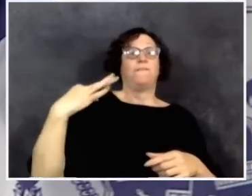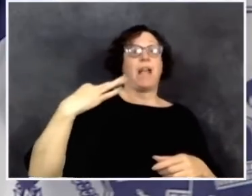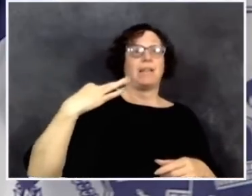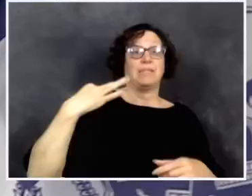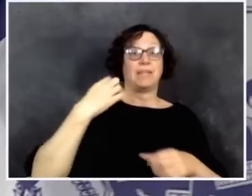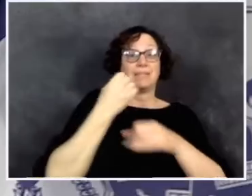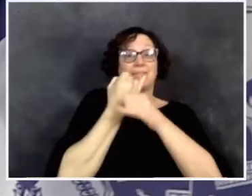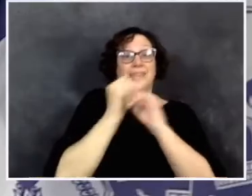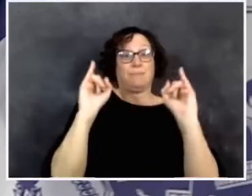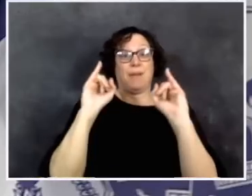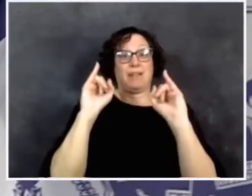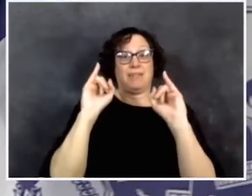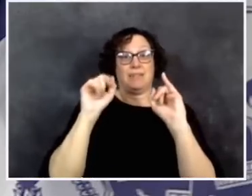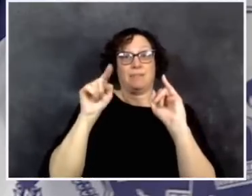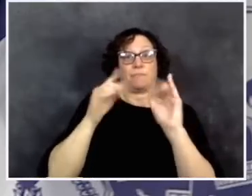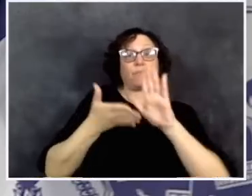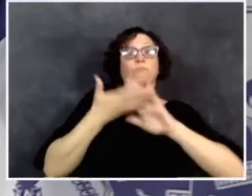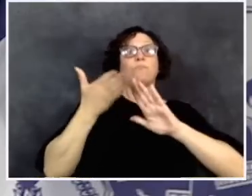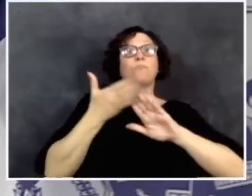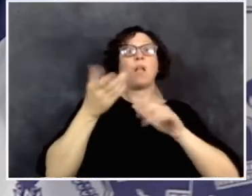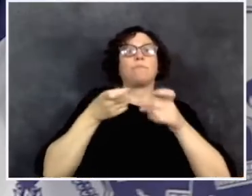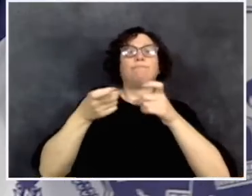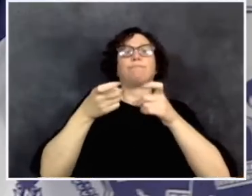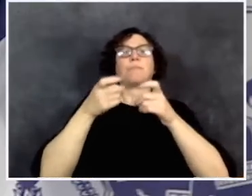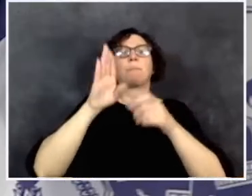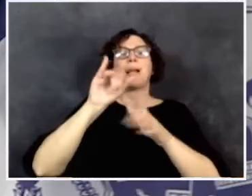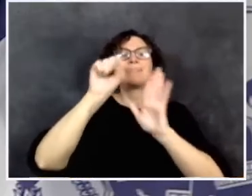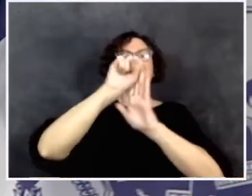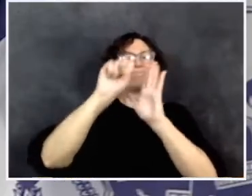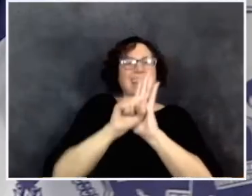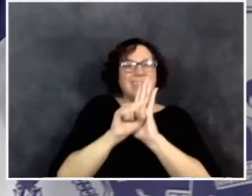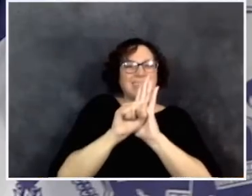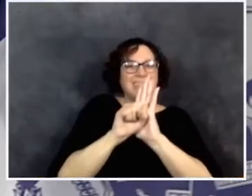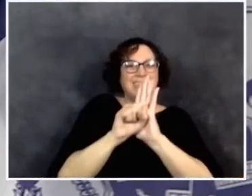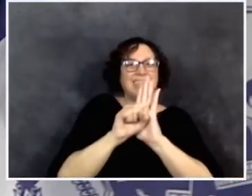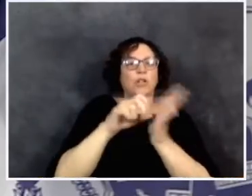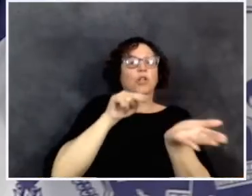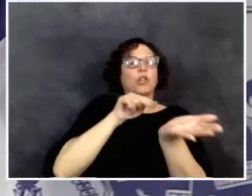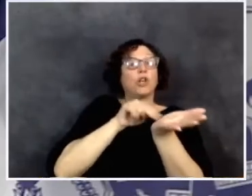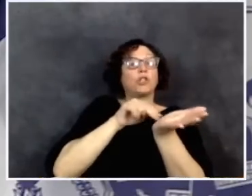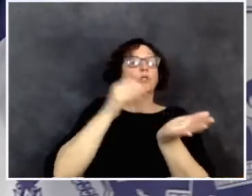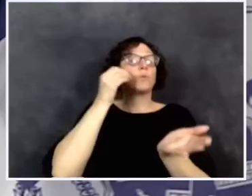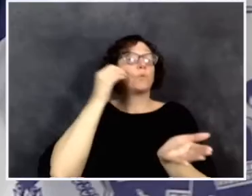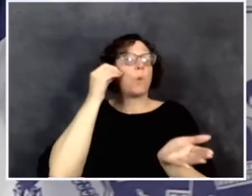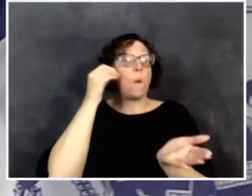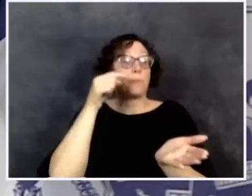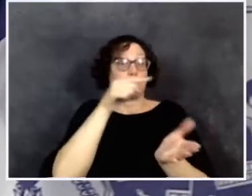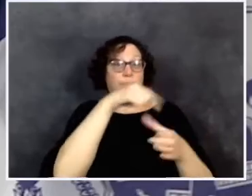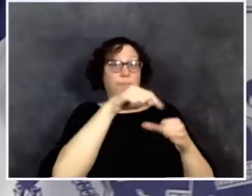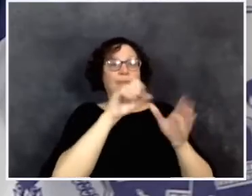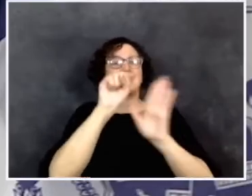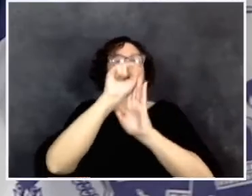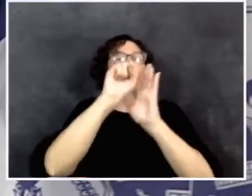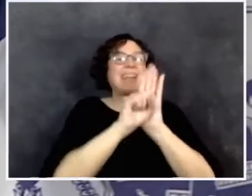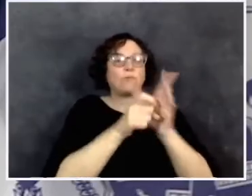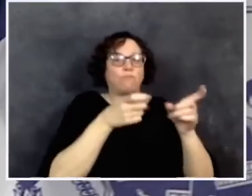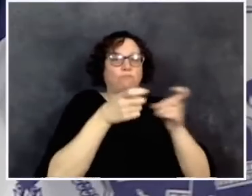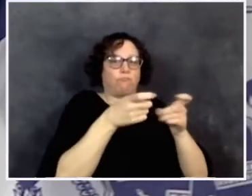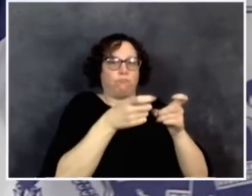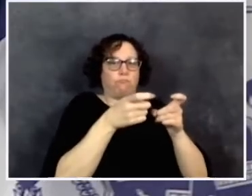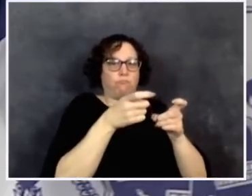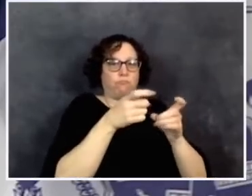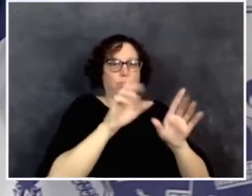York. Nursing homes are regulated by the state of New York. So in peacetime, there would be a very clear division of